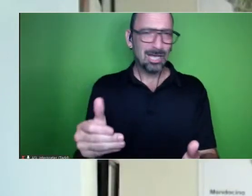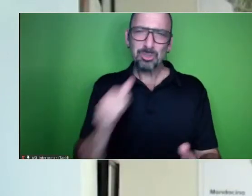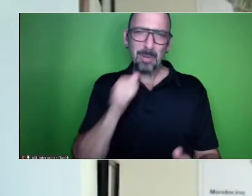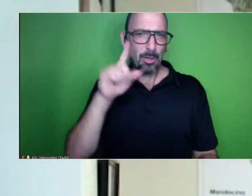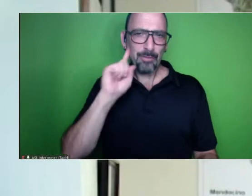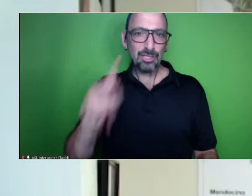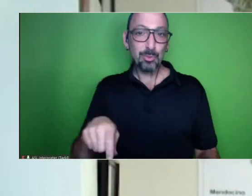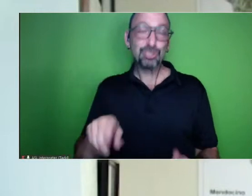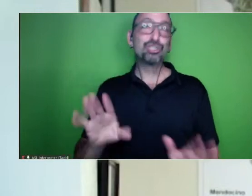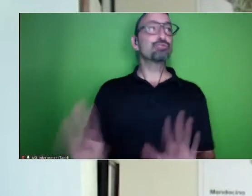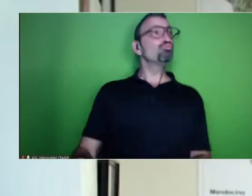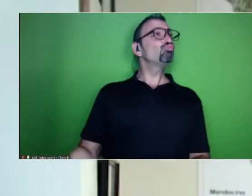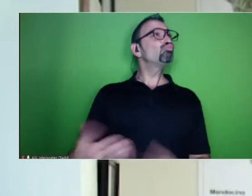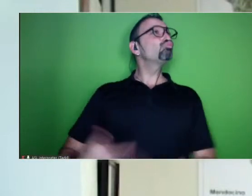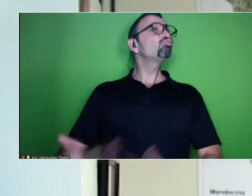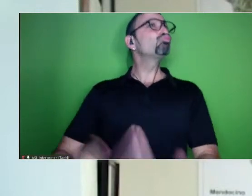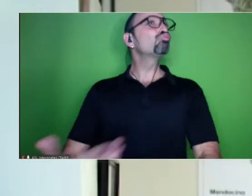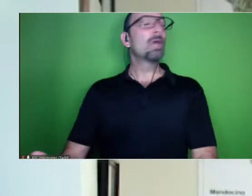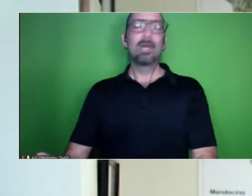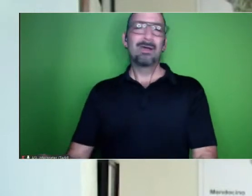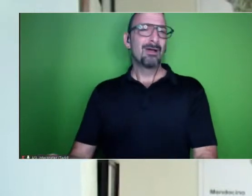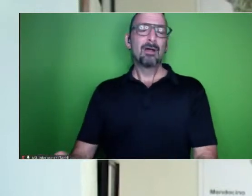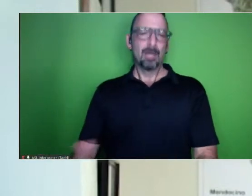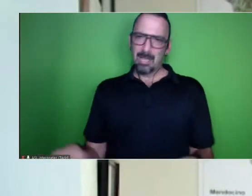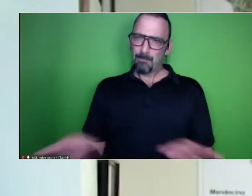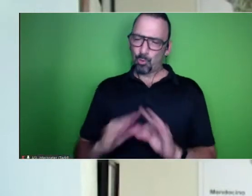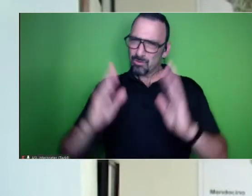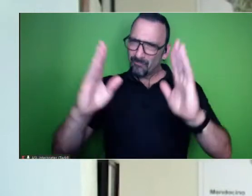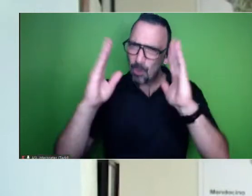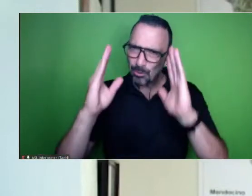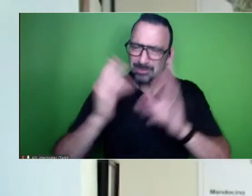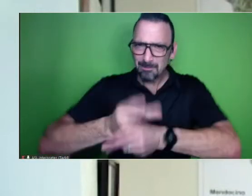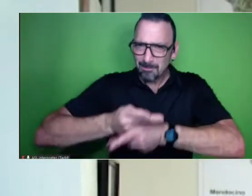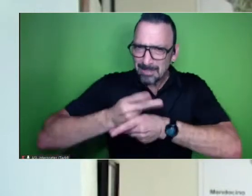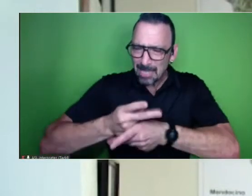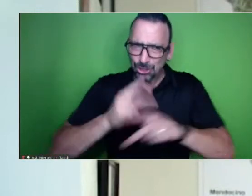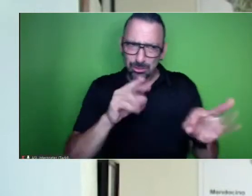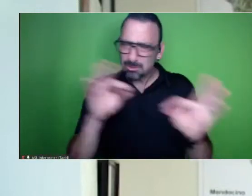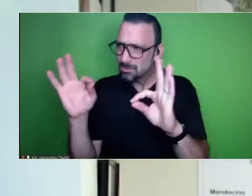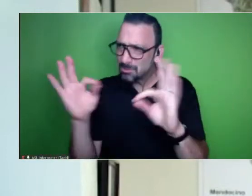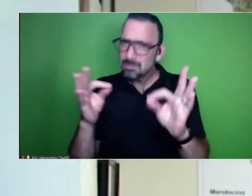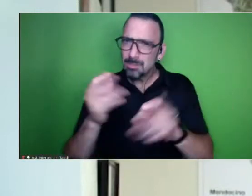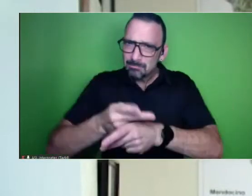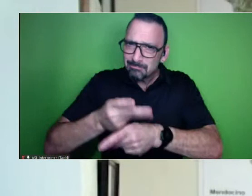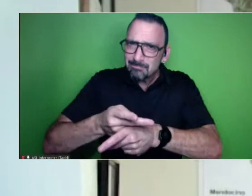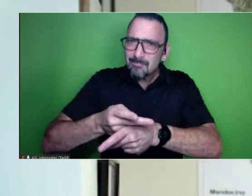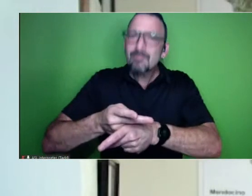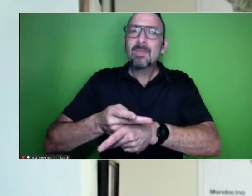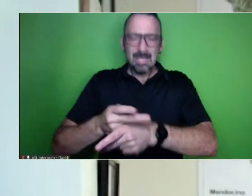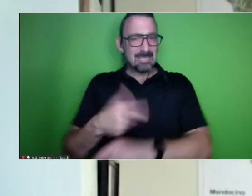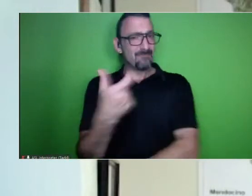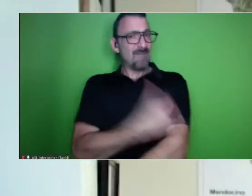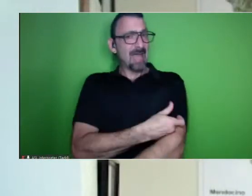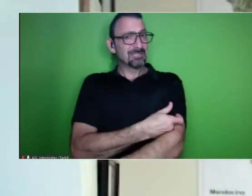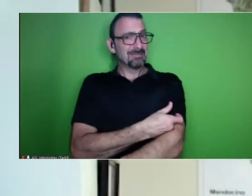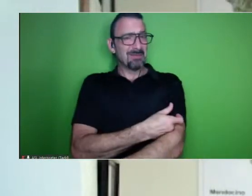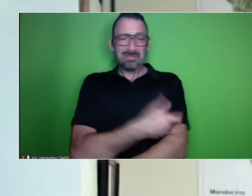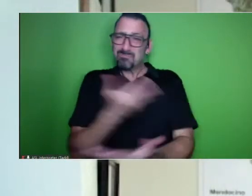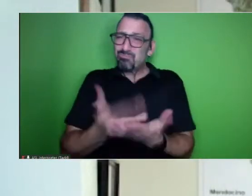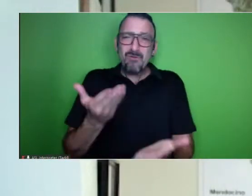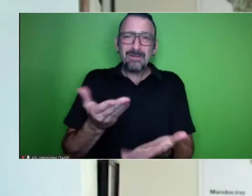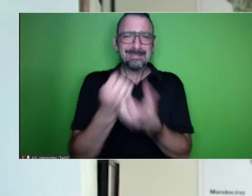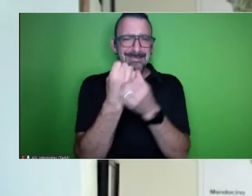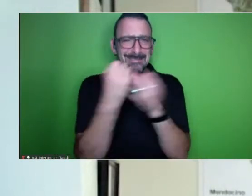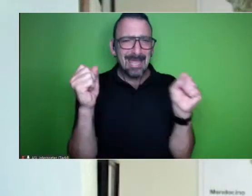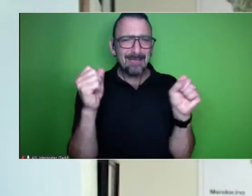I think we still need to get those vaccines out as much as we possibly can. They are now proven safe and effective,